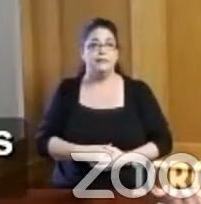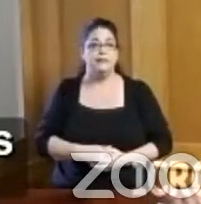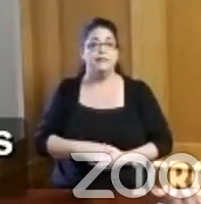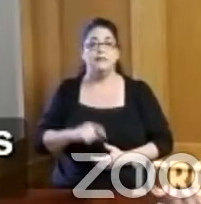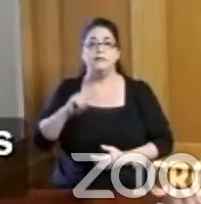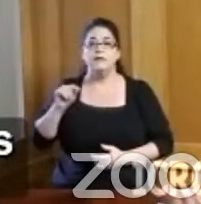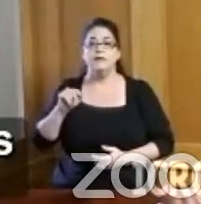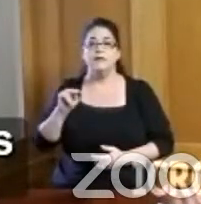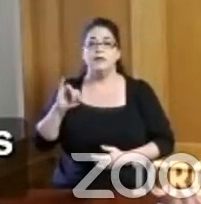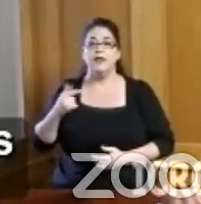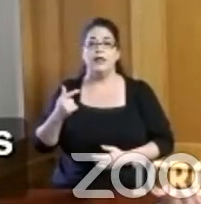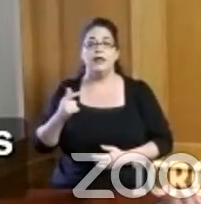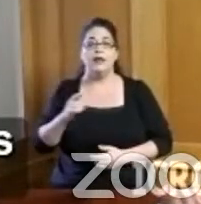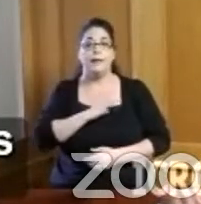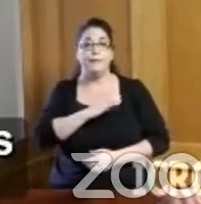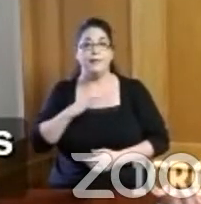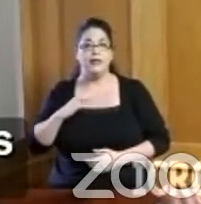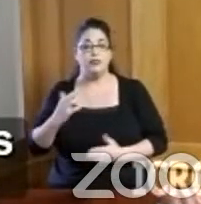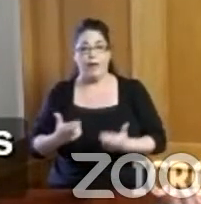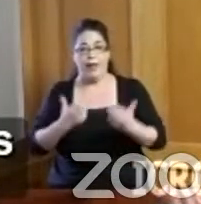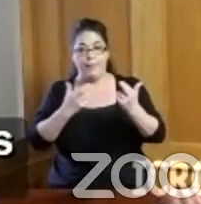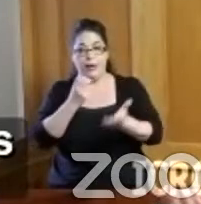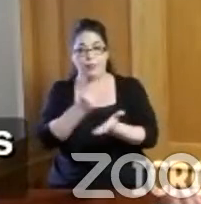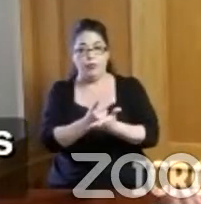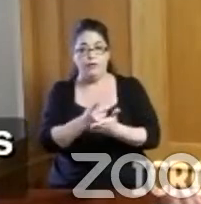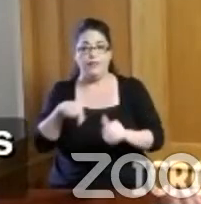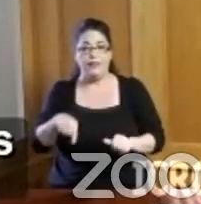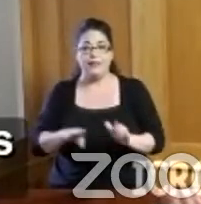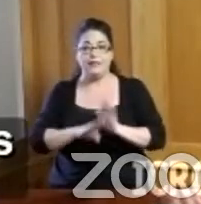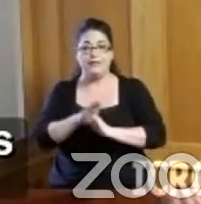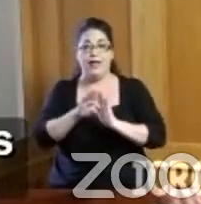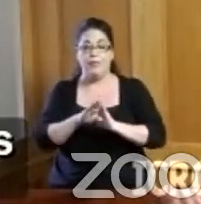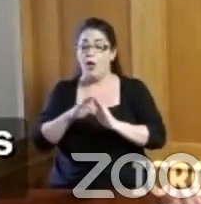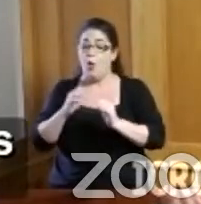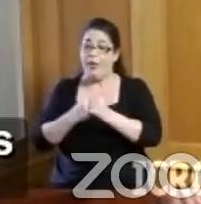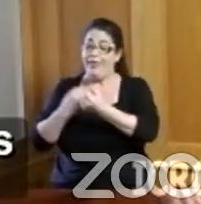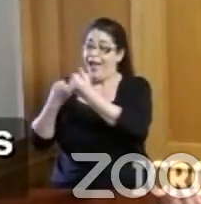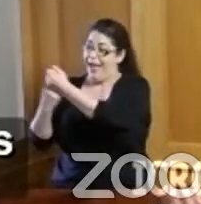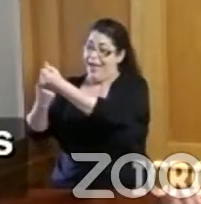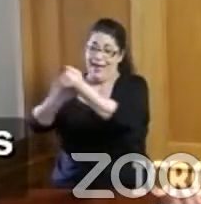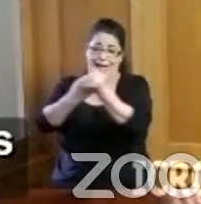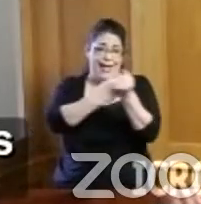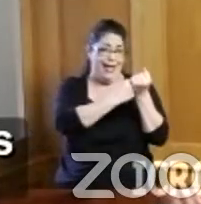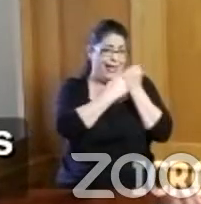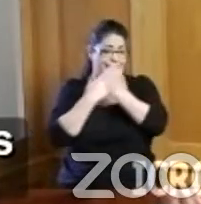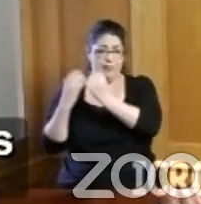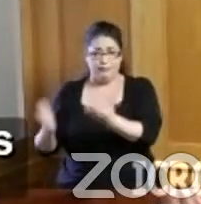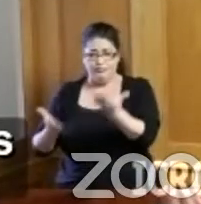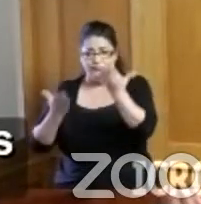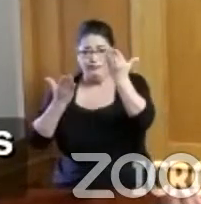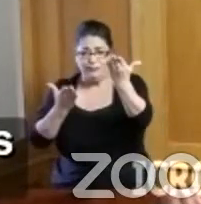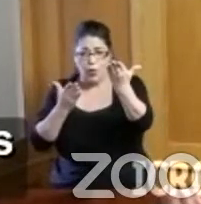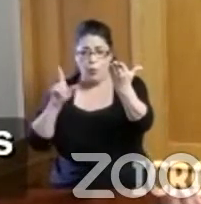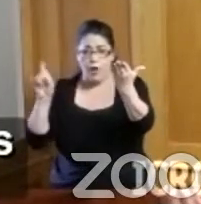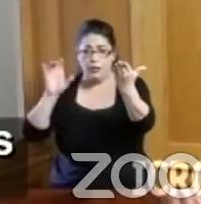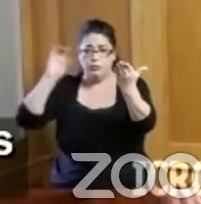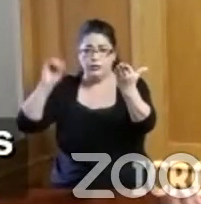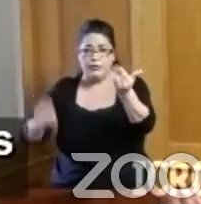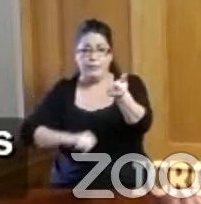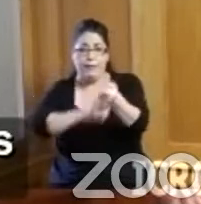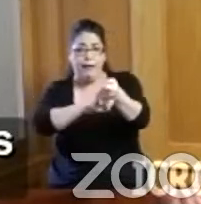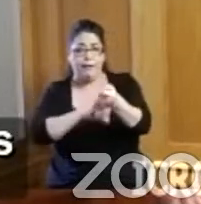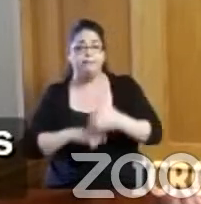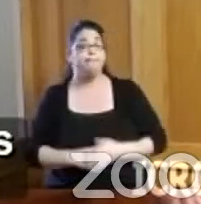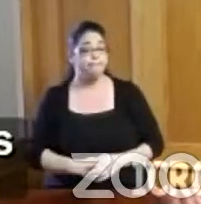Zoning Commission unanimously recommended approval of the development. And so it is before you today with unanimous votes from the Township Trustees, the Regional Planning Commission, and the Rural Zoning